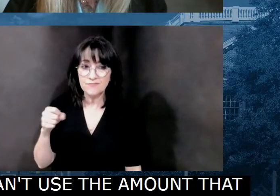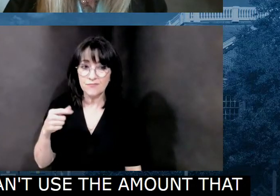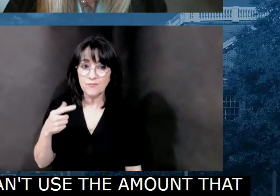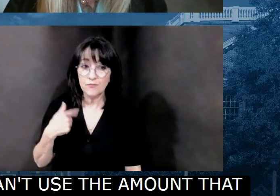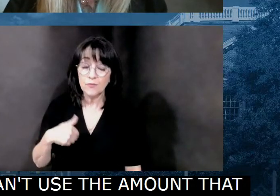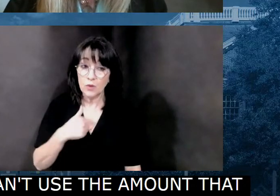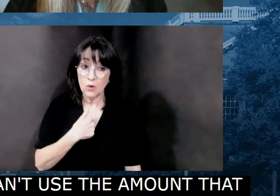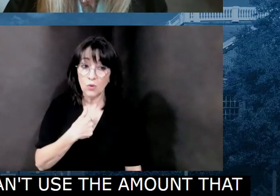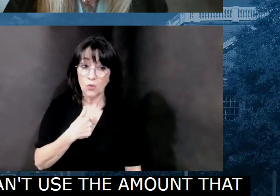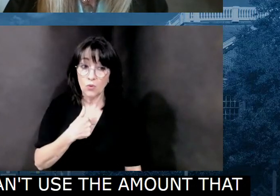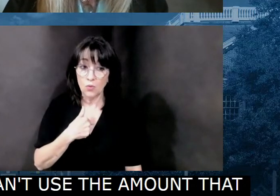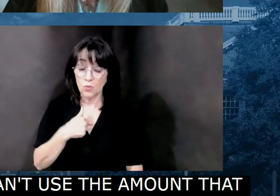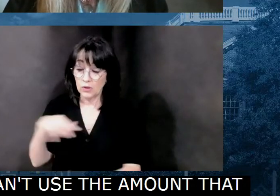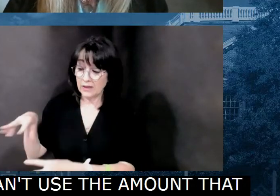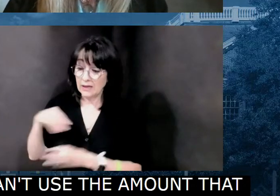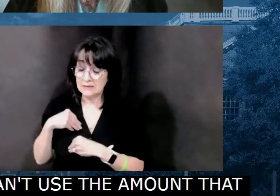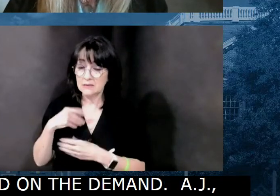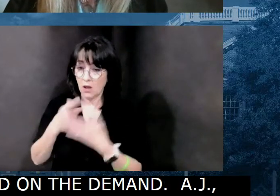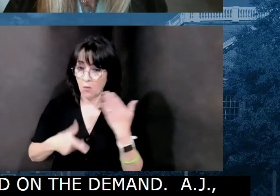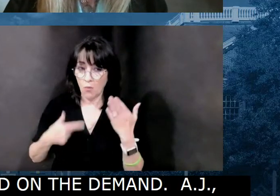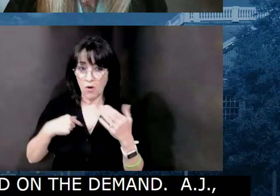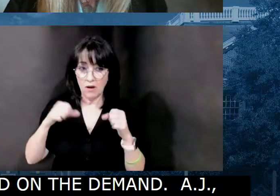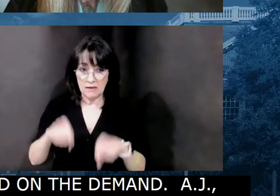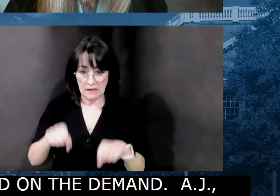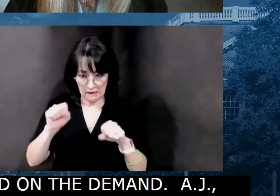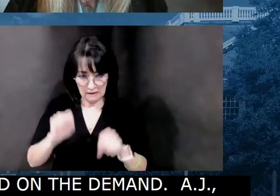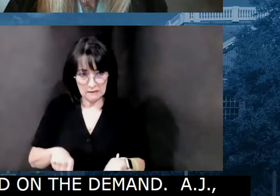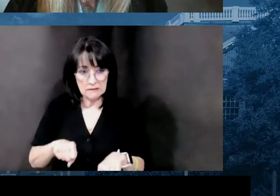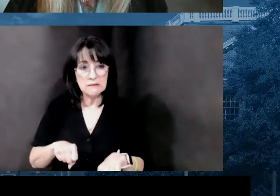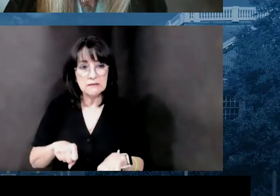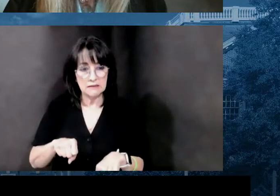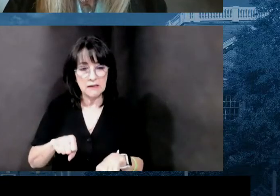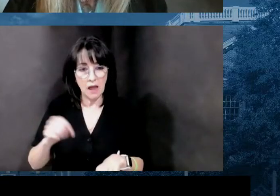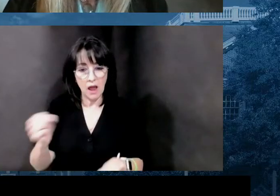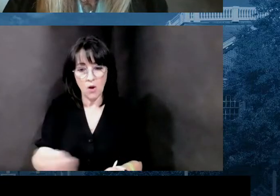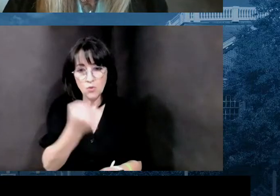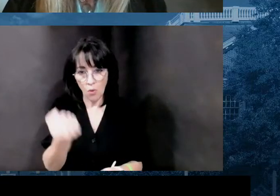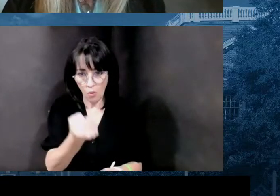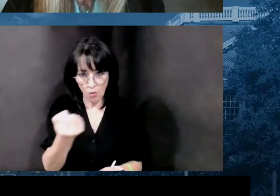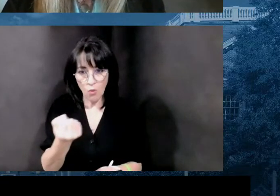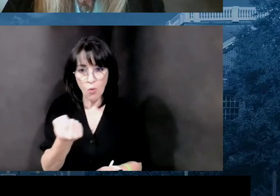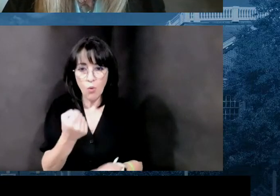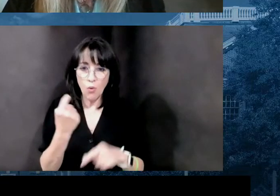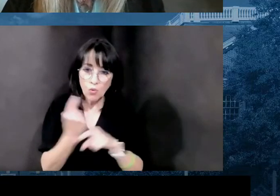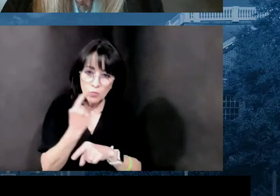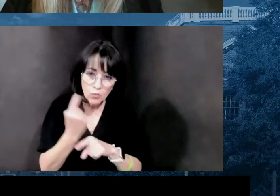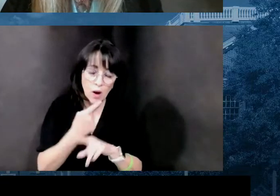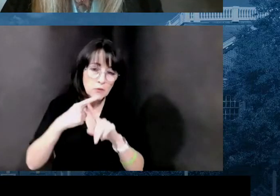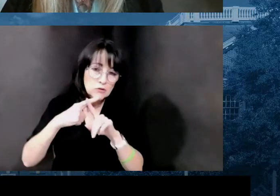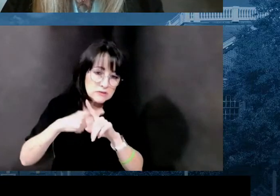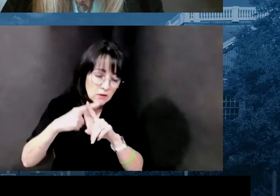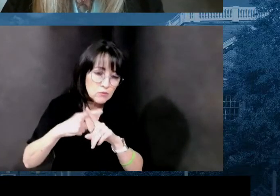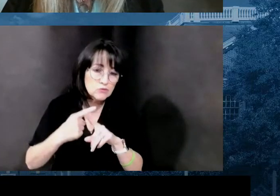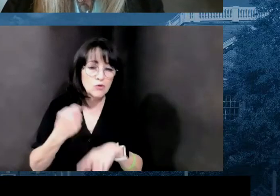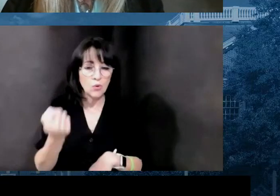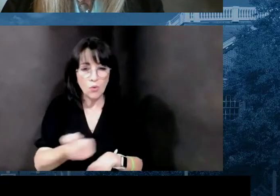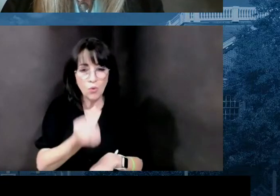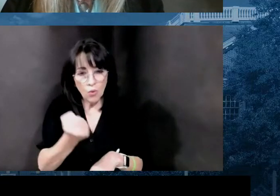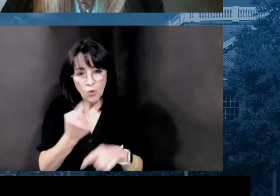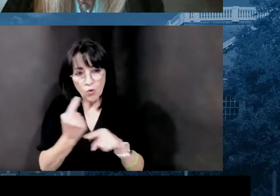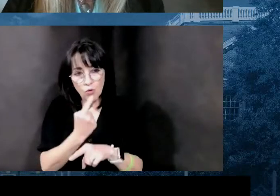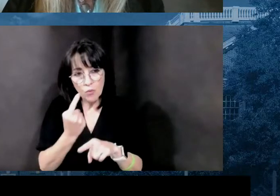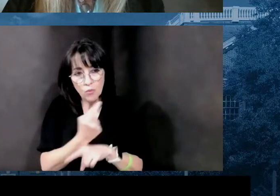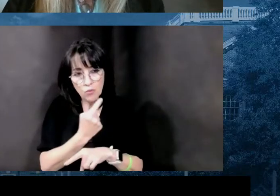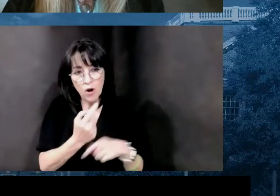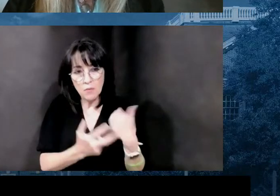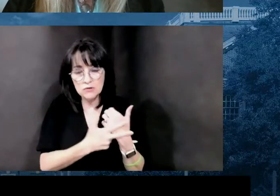properly and have it when, the demand's there, as well as being good consumers and not taking it from other states that